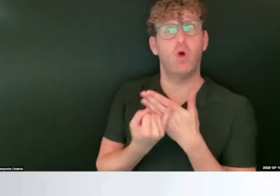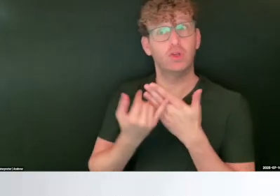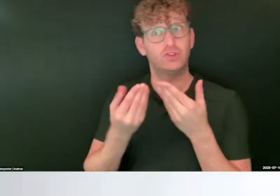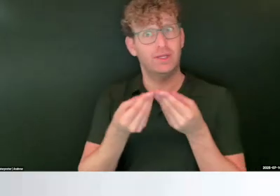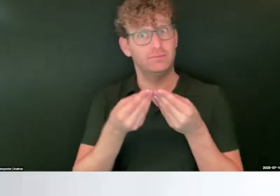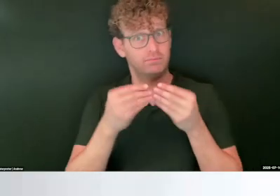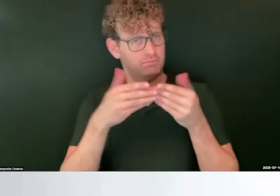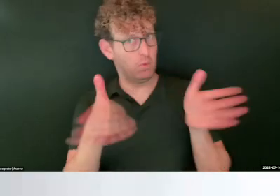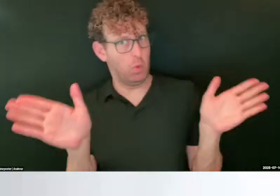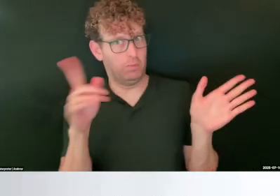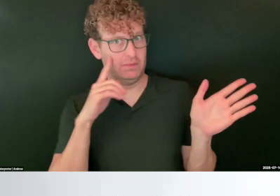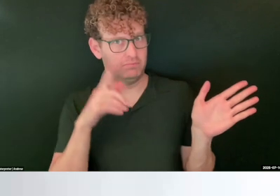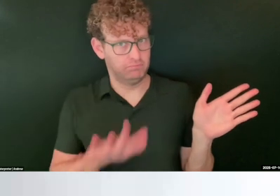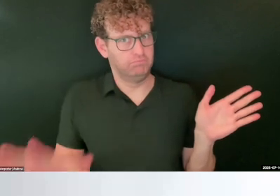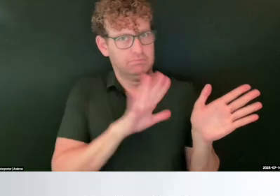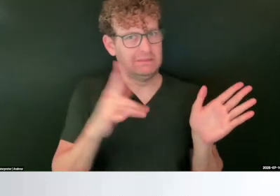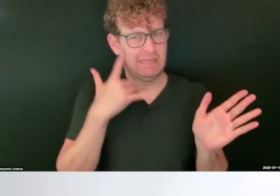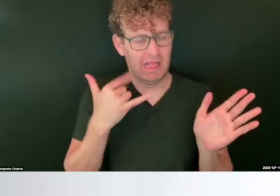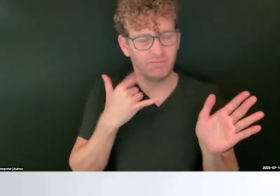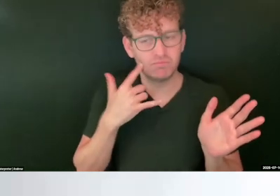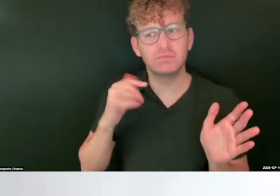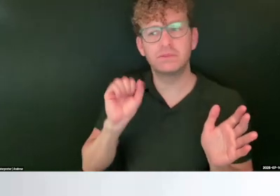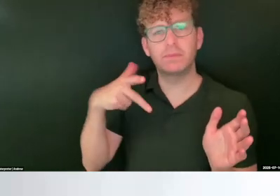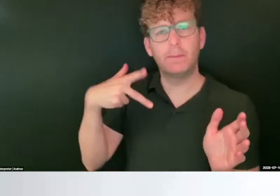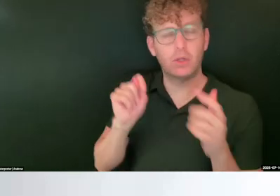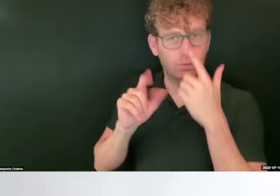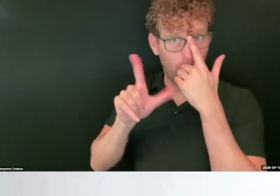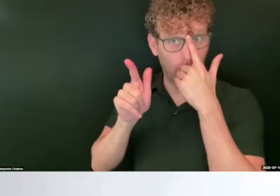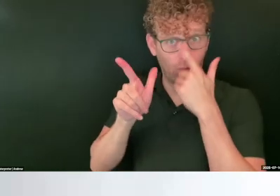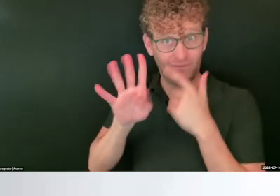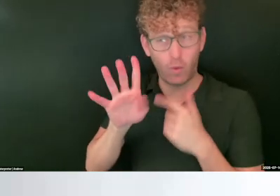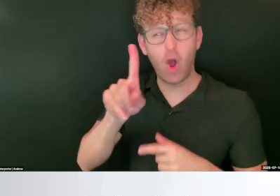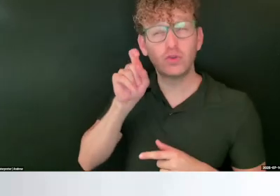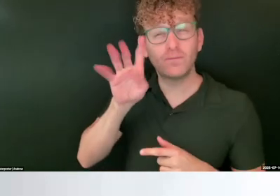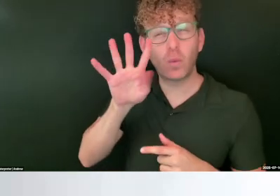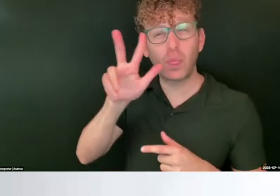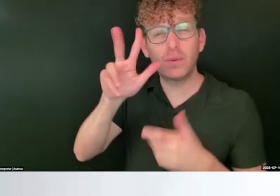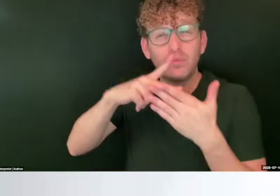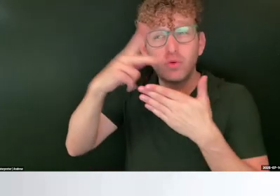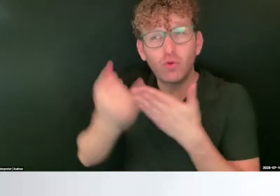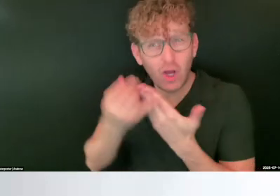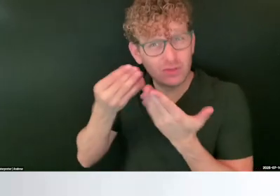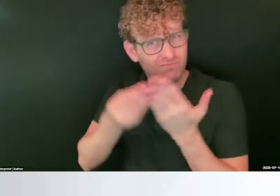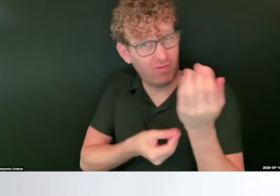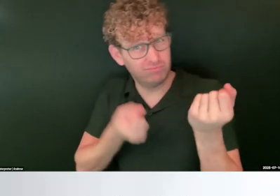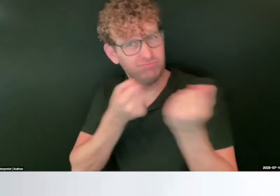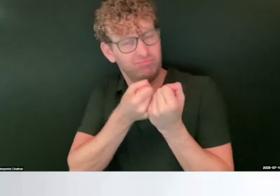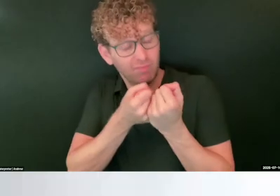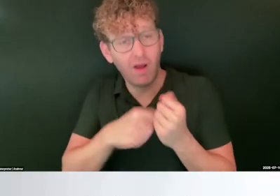2024, 143 projects have been funded, but over 16,000 applications representing